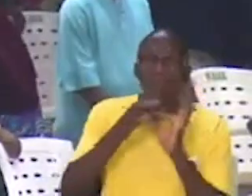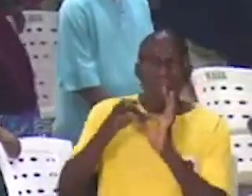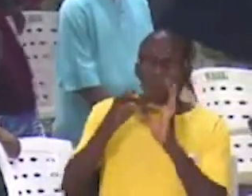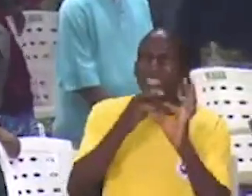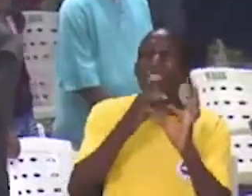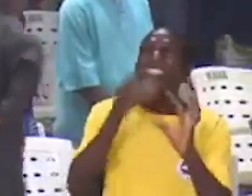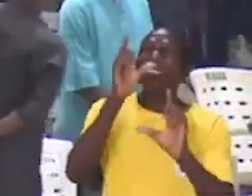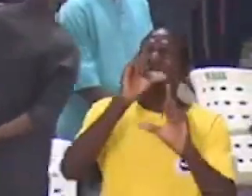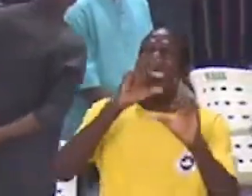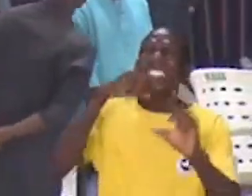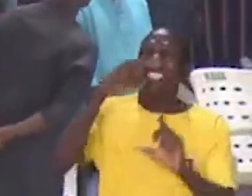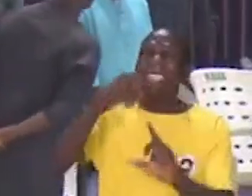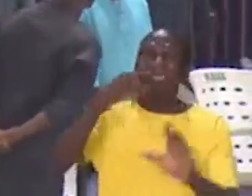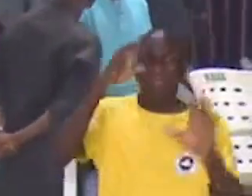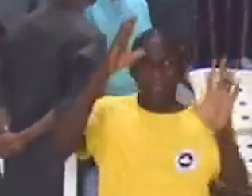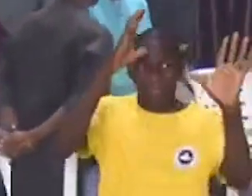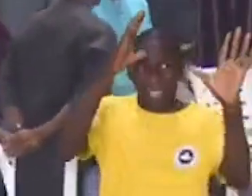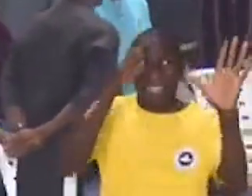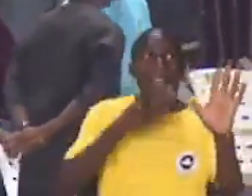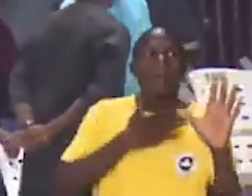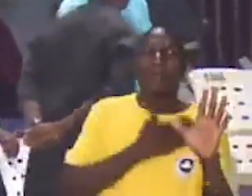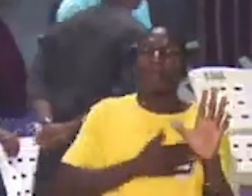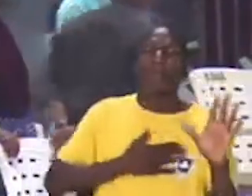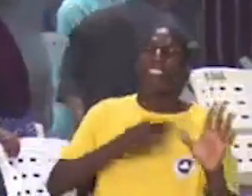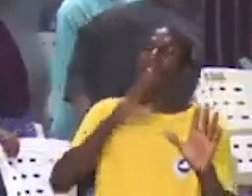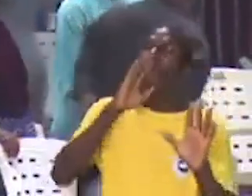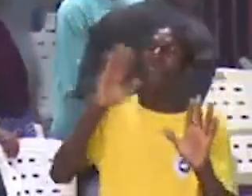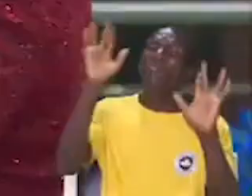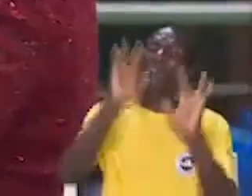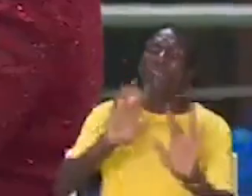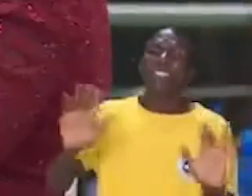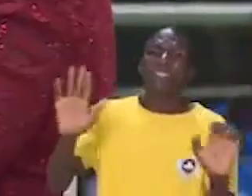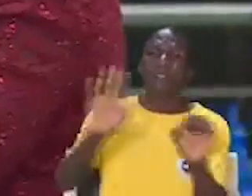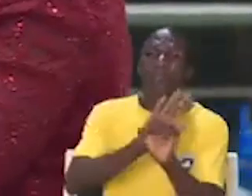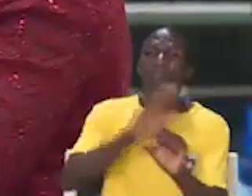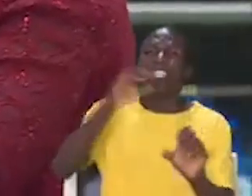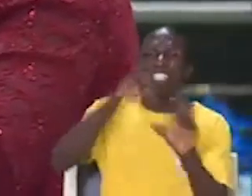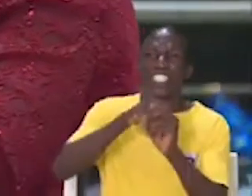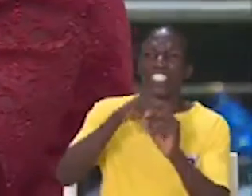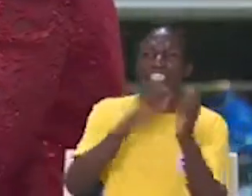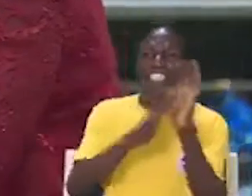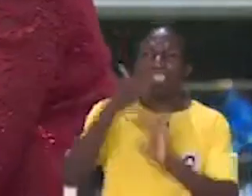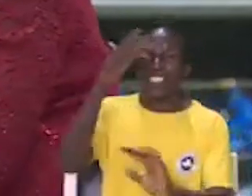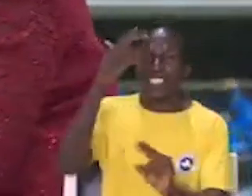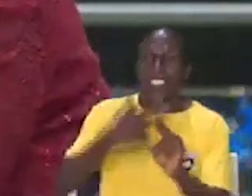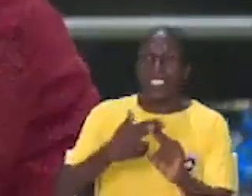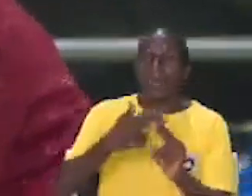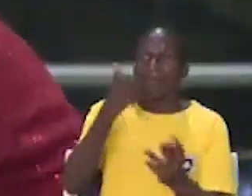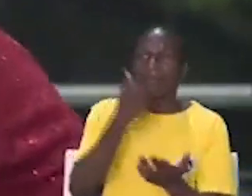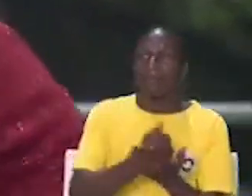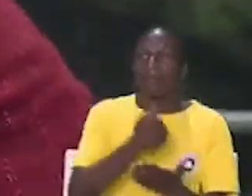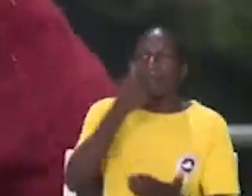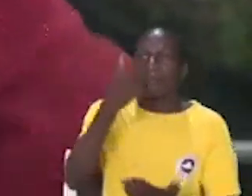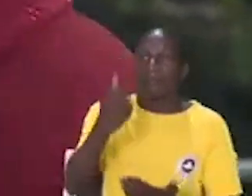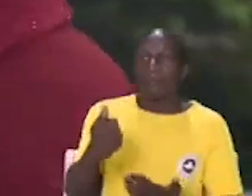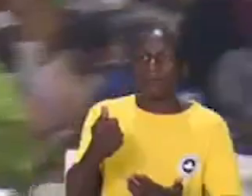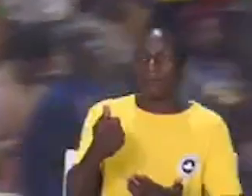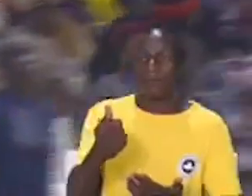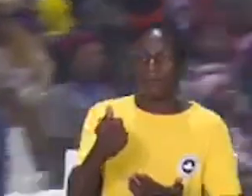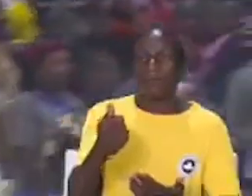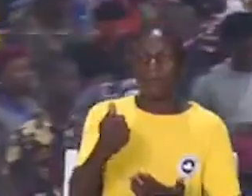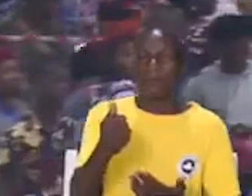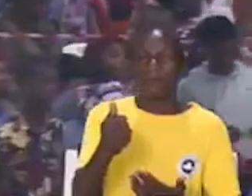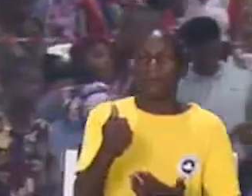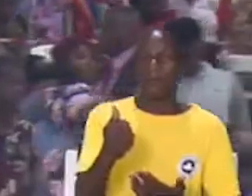please just be merciful. In Jesus' mighty name, we have prayed. If your prayer